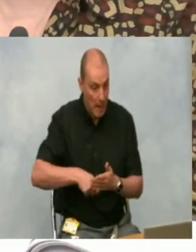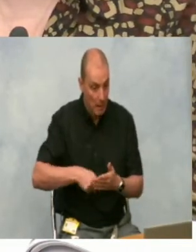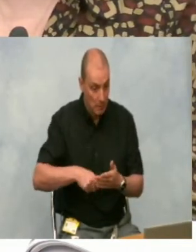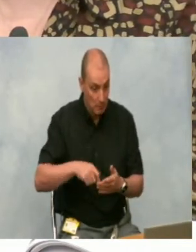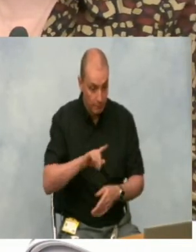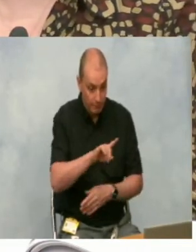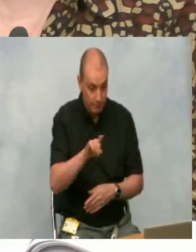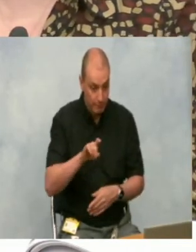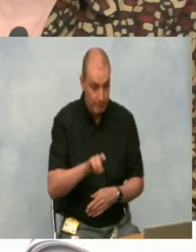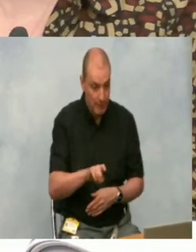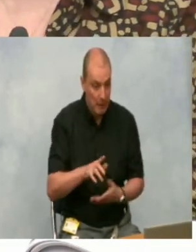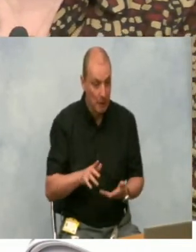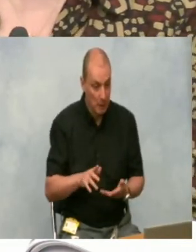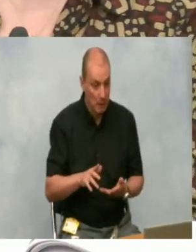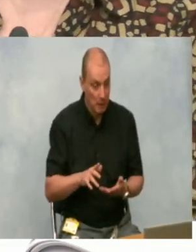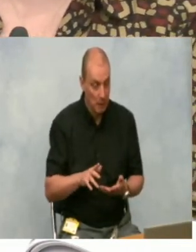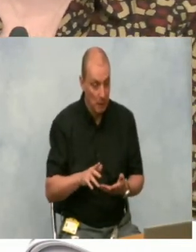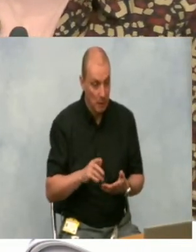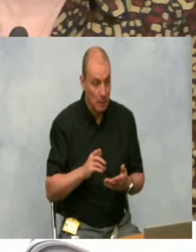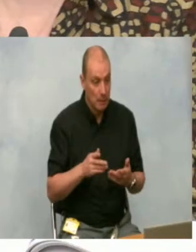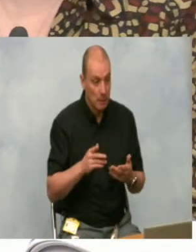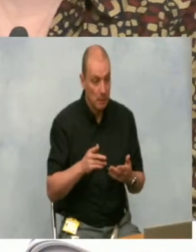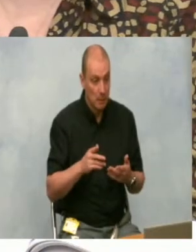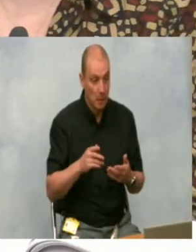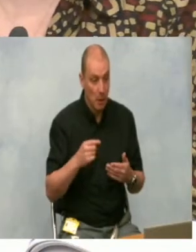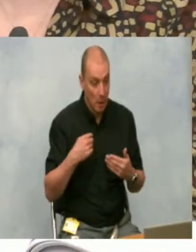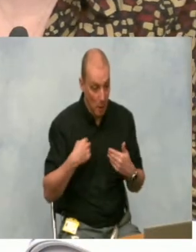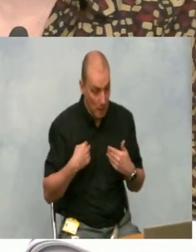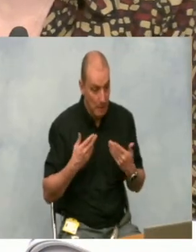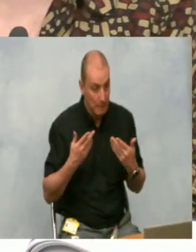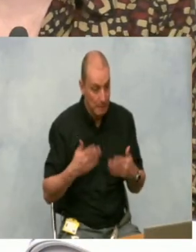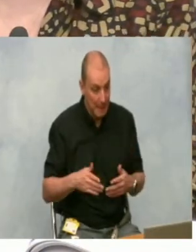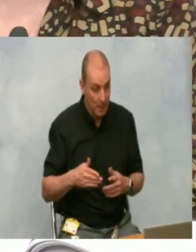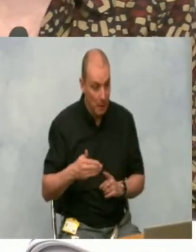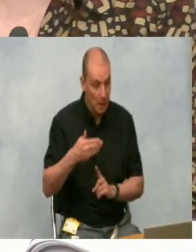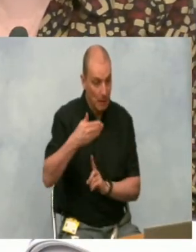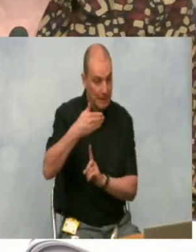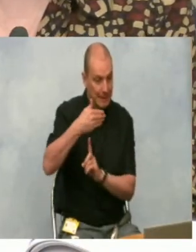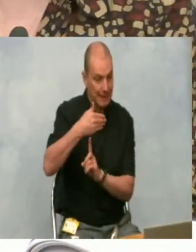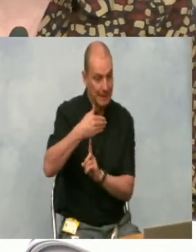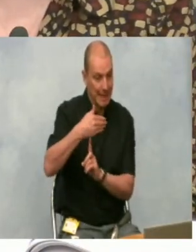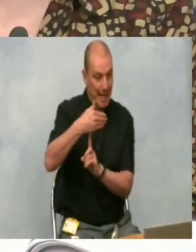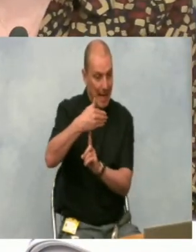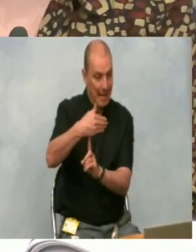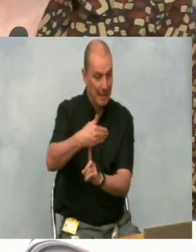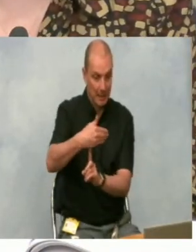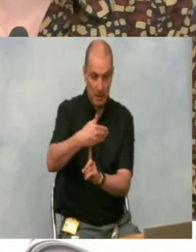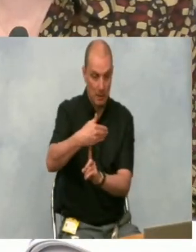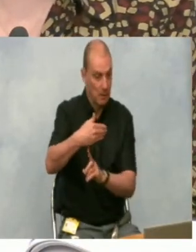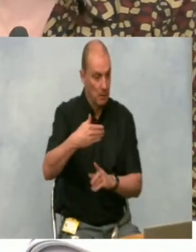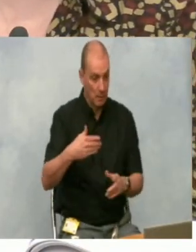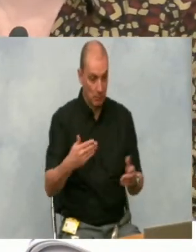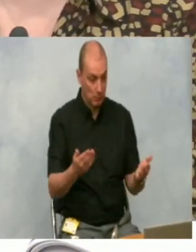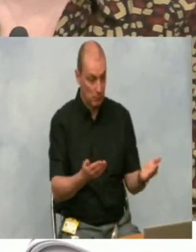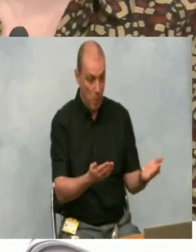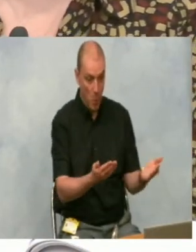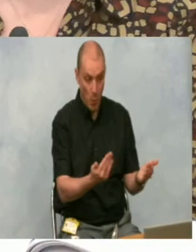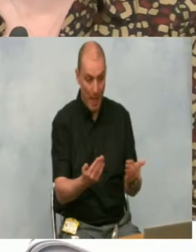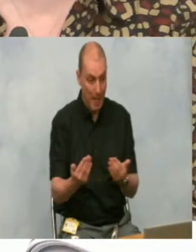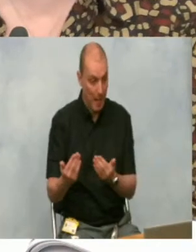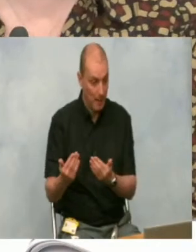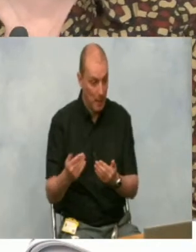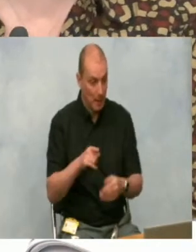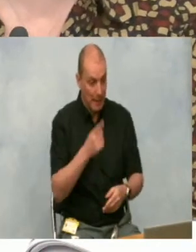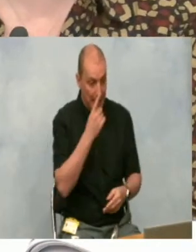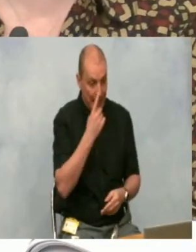We have, as has been mentioned, left the boards up and deliberately left open the opportunity for people to continue